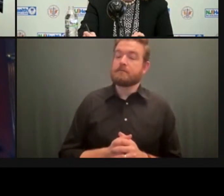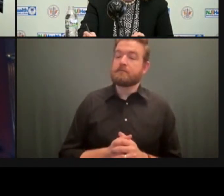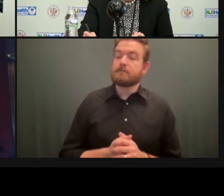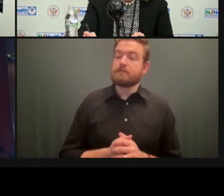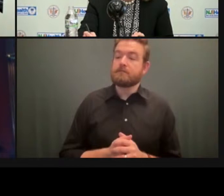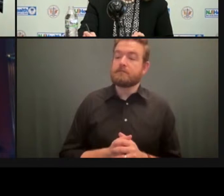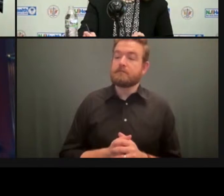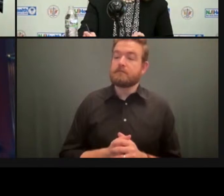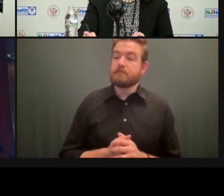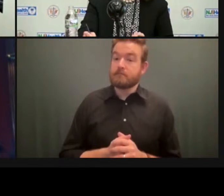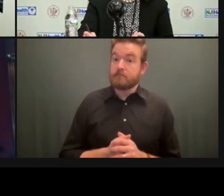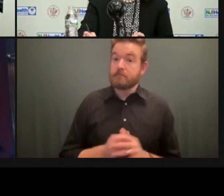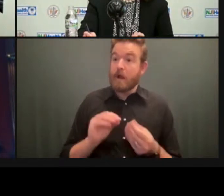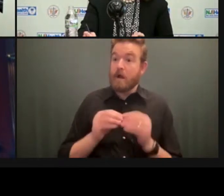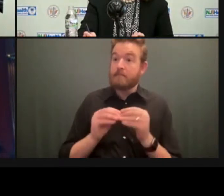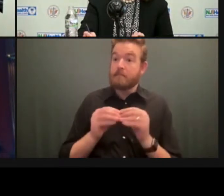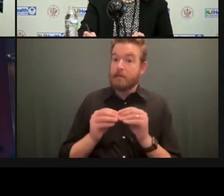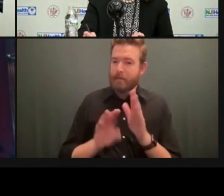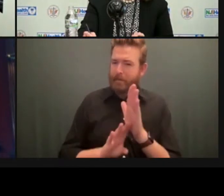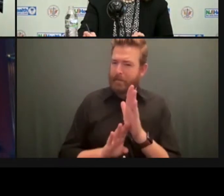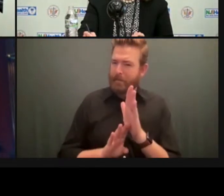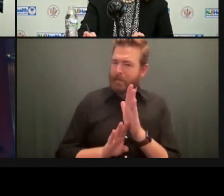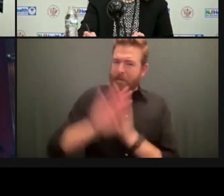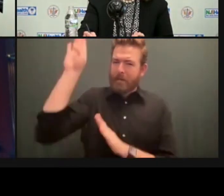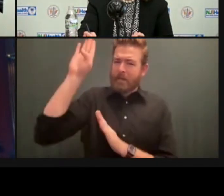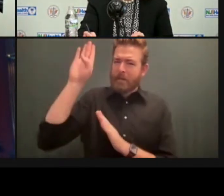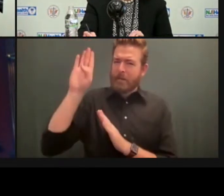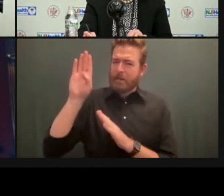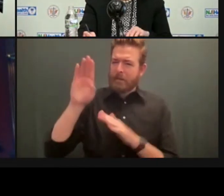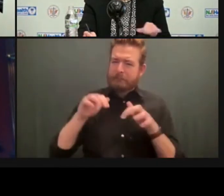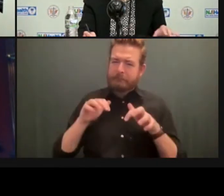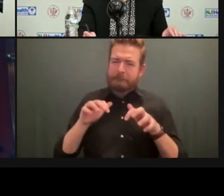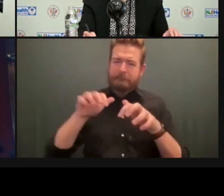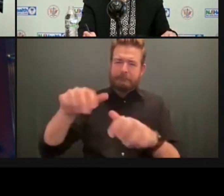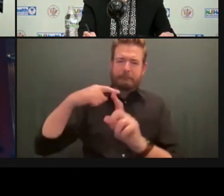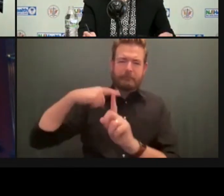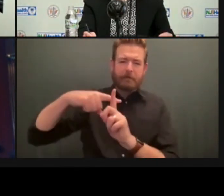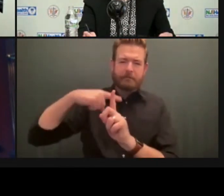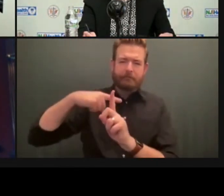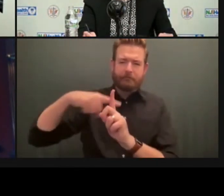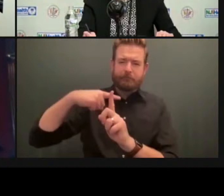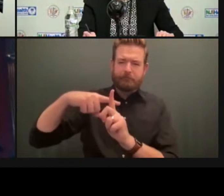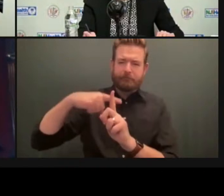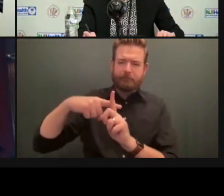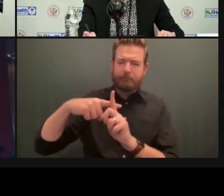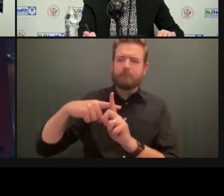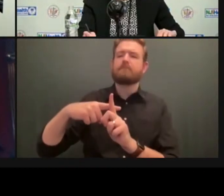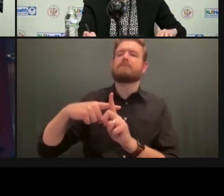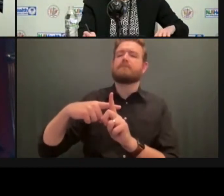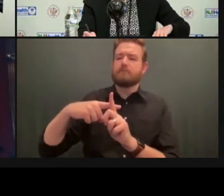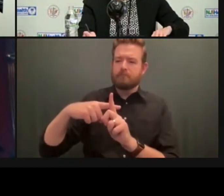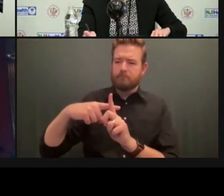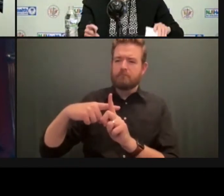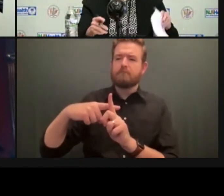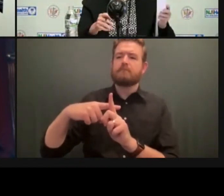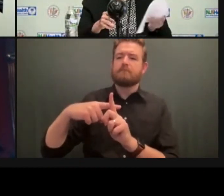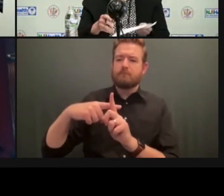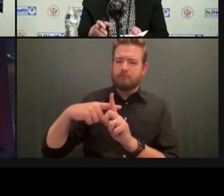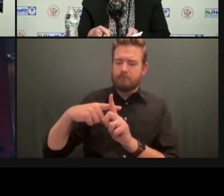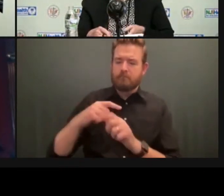the height of irresponsibility to lift these basic public health requirements at this time, and we will not let that happen.